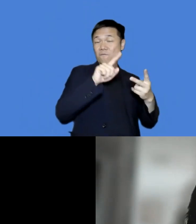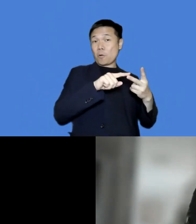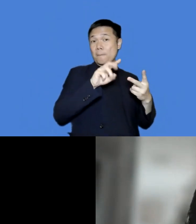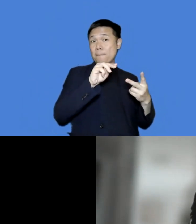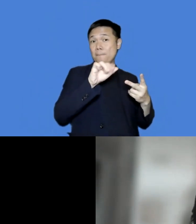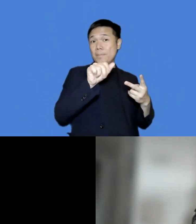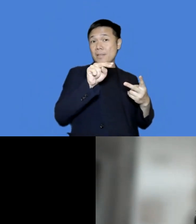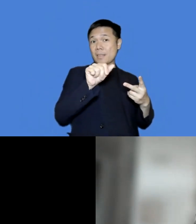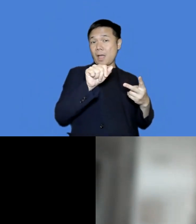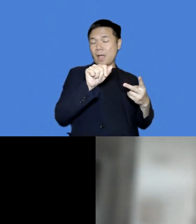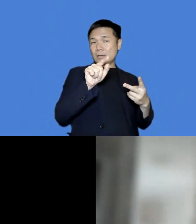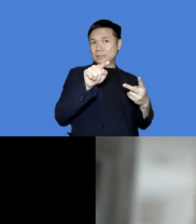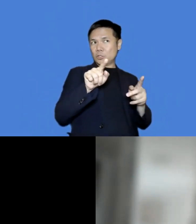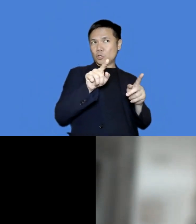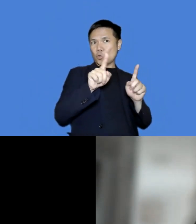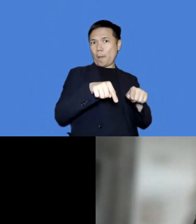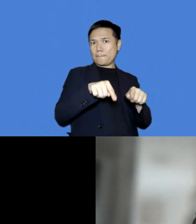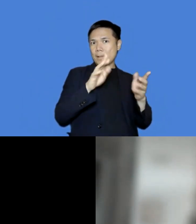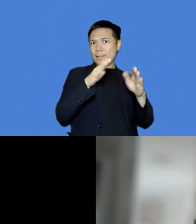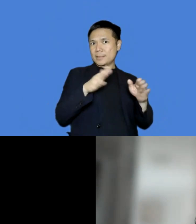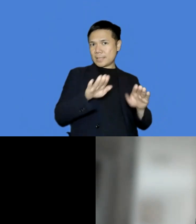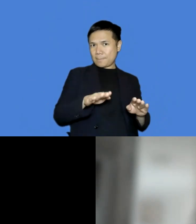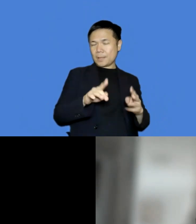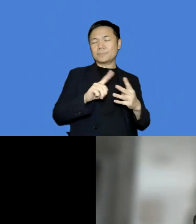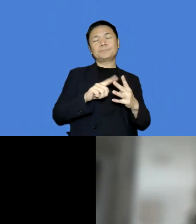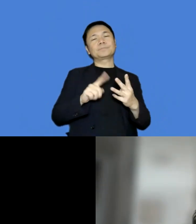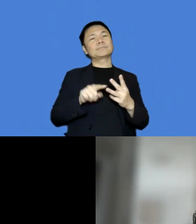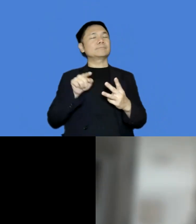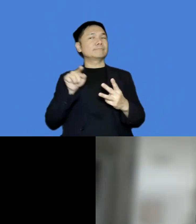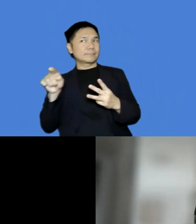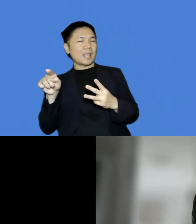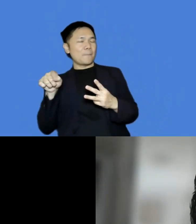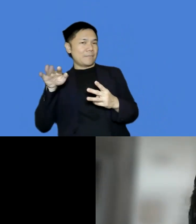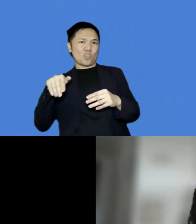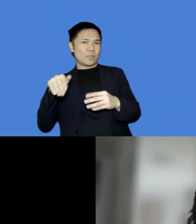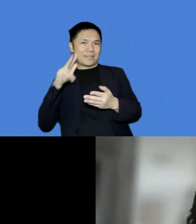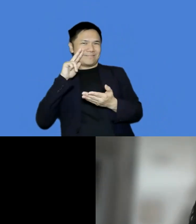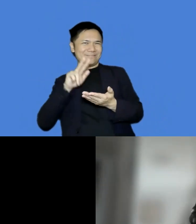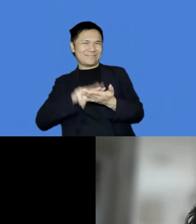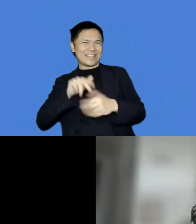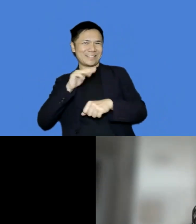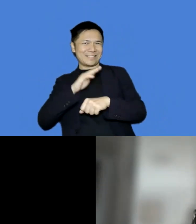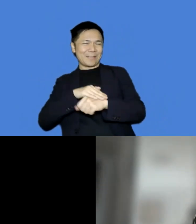planned for November and December. I think the other ones, we don't have dates yet. Is that correct, Greta?